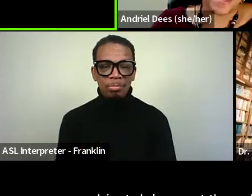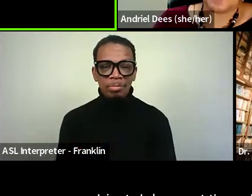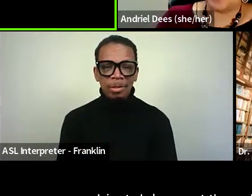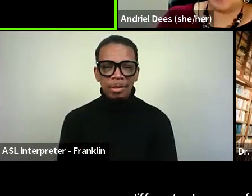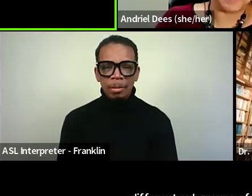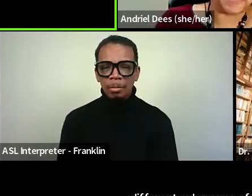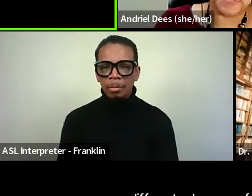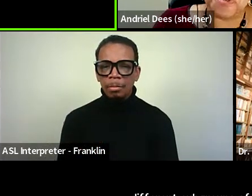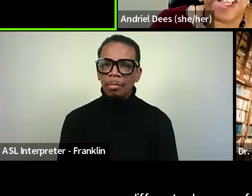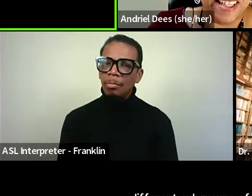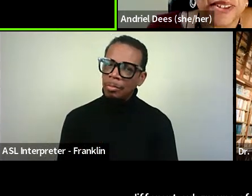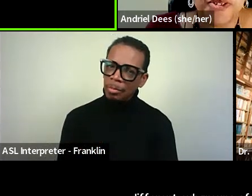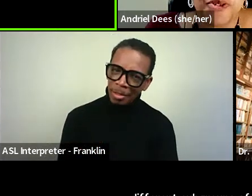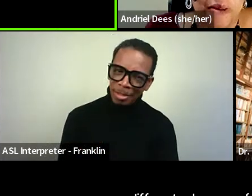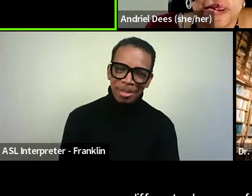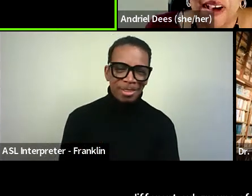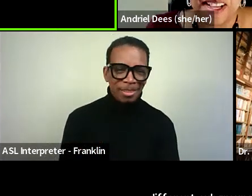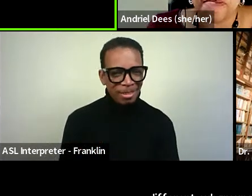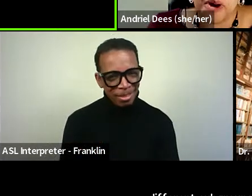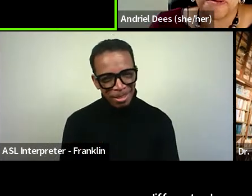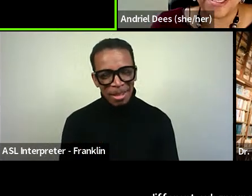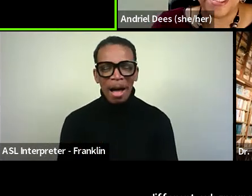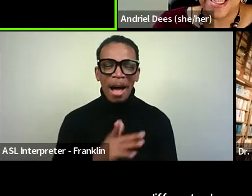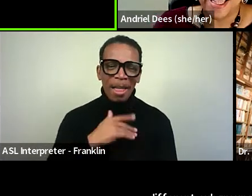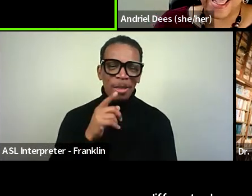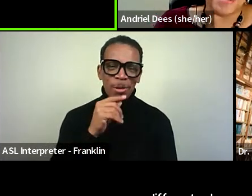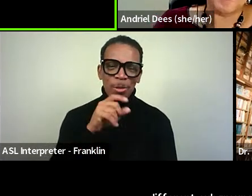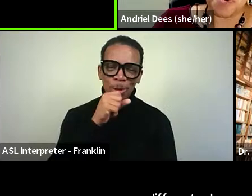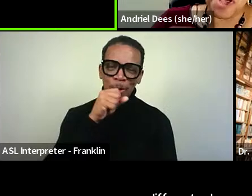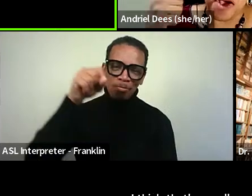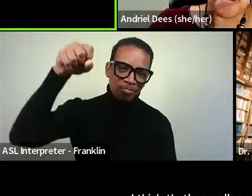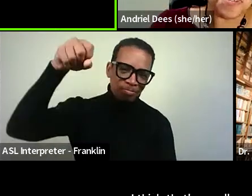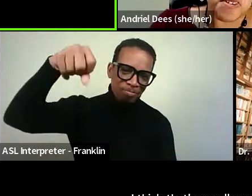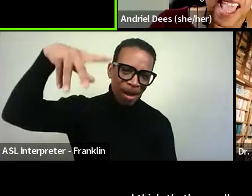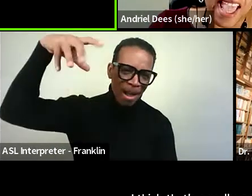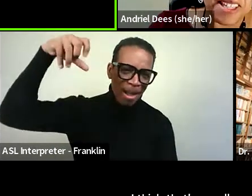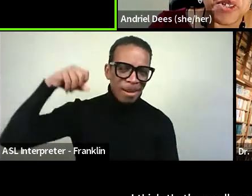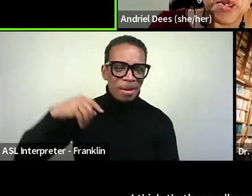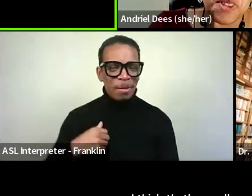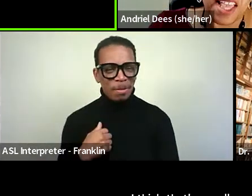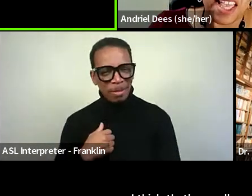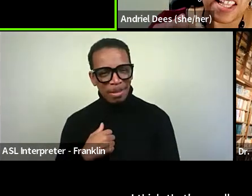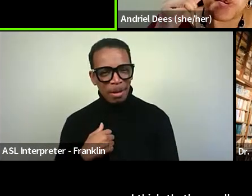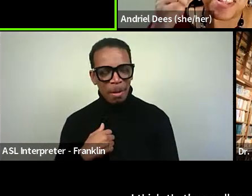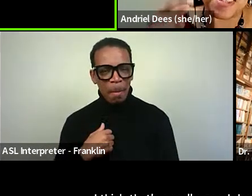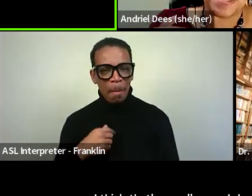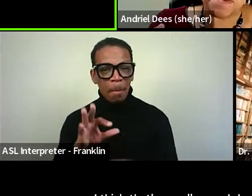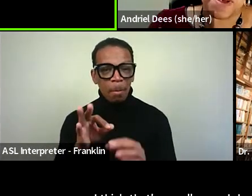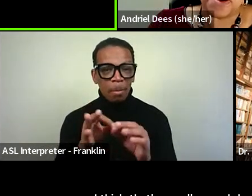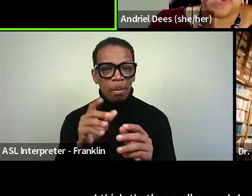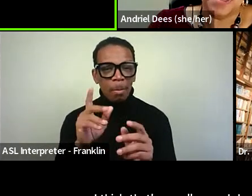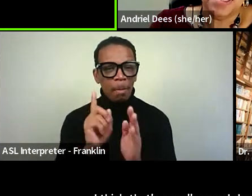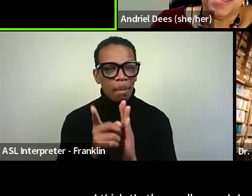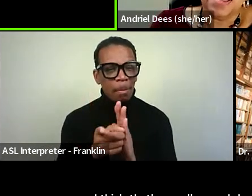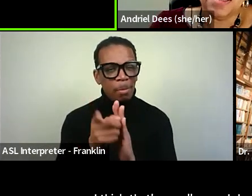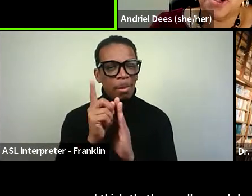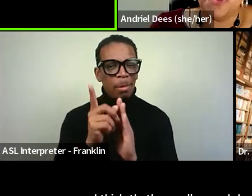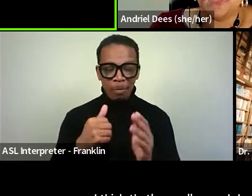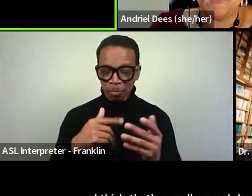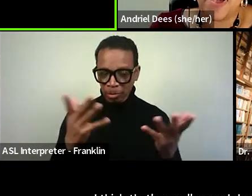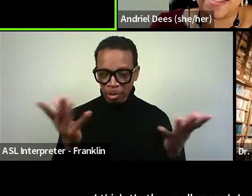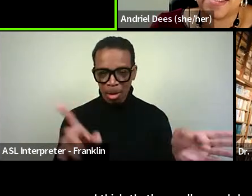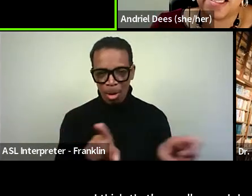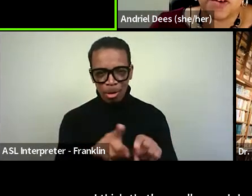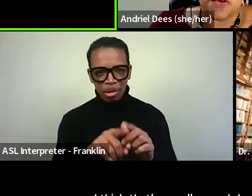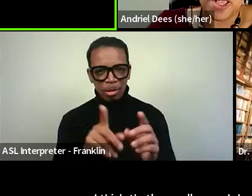I think that's a really good drop the mic moment. And I just want to also add too, that as we think about,